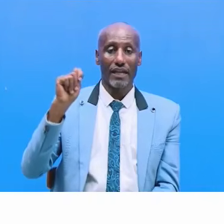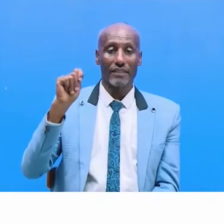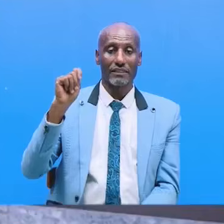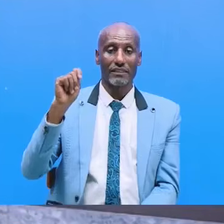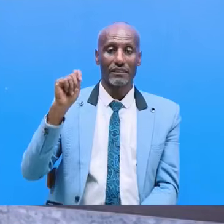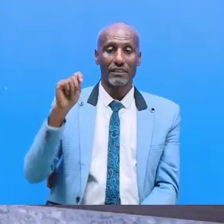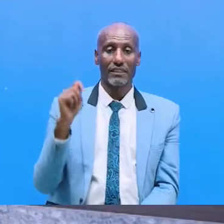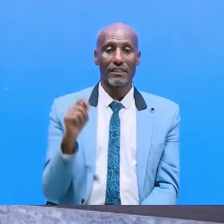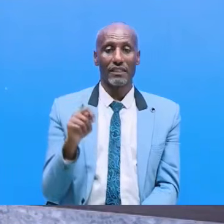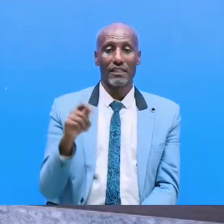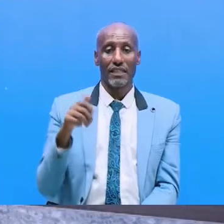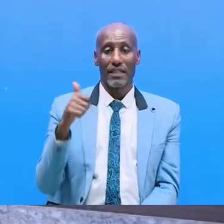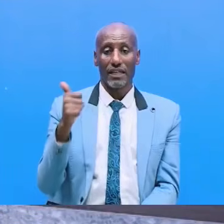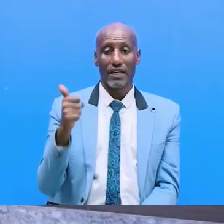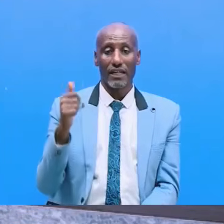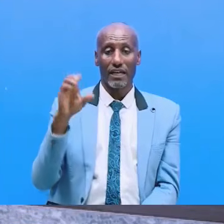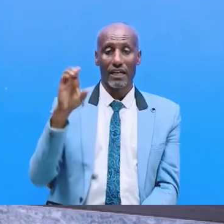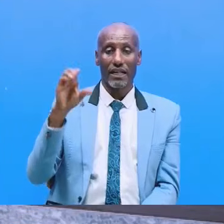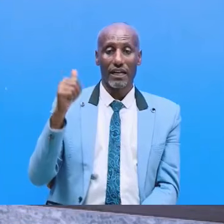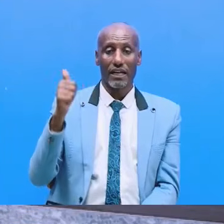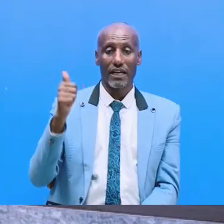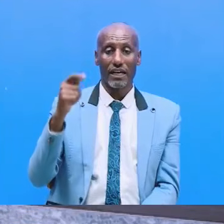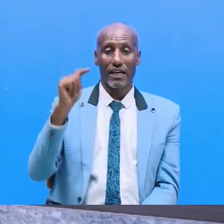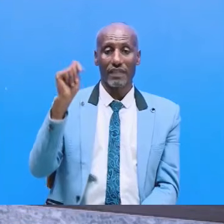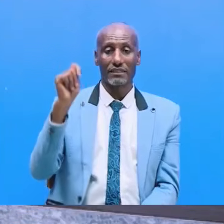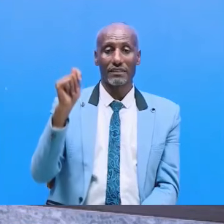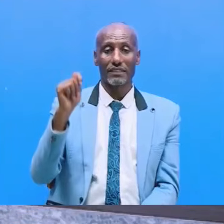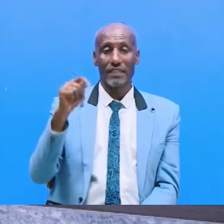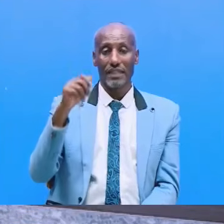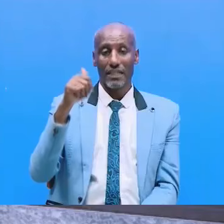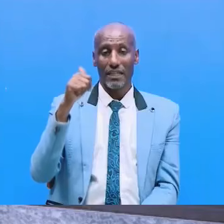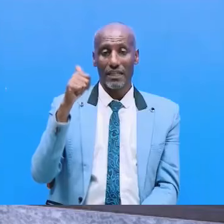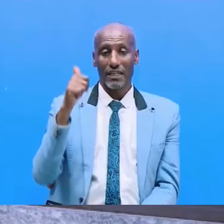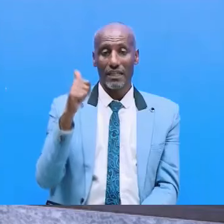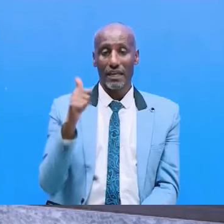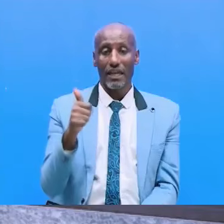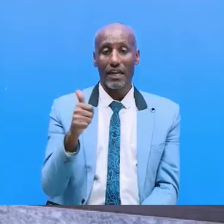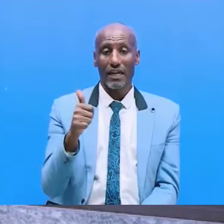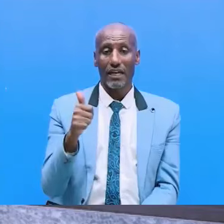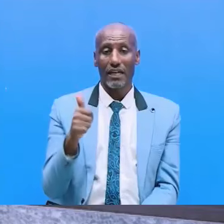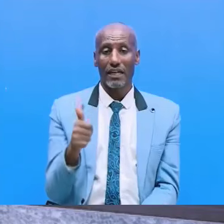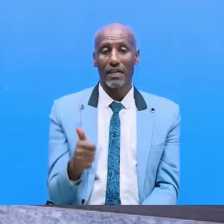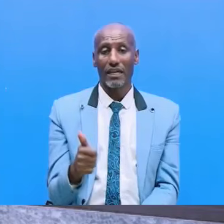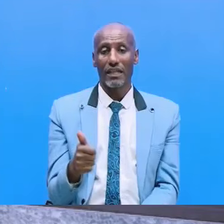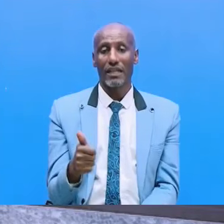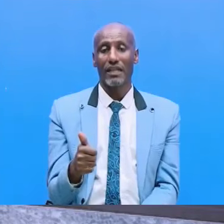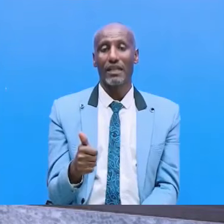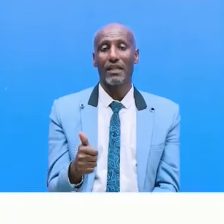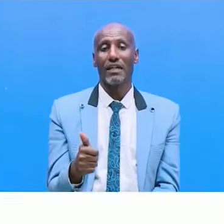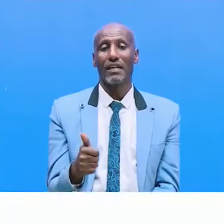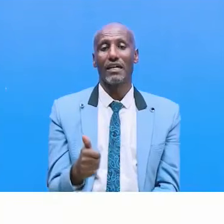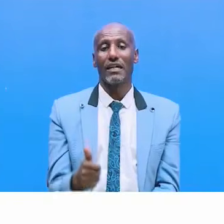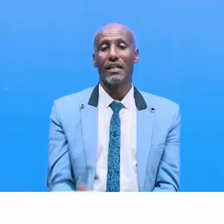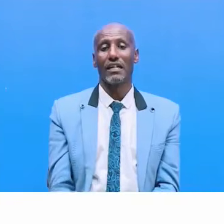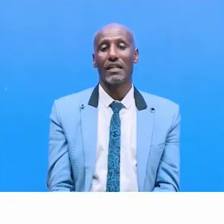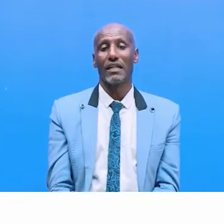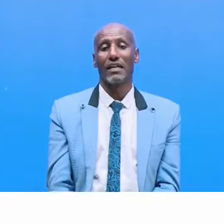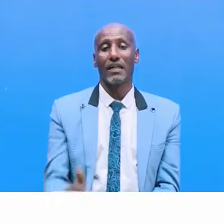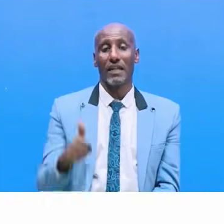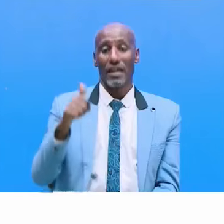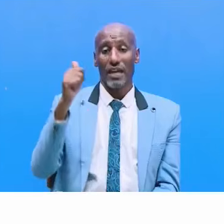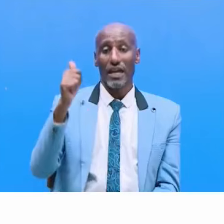Look, students, A is what? A consonant letter, and you can use for a